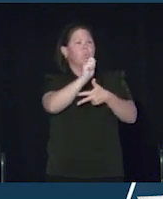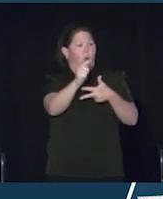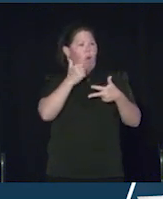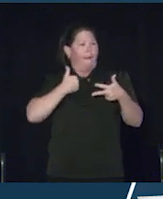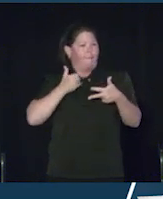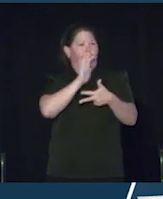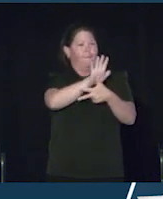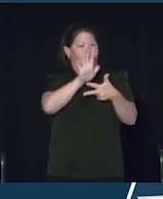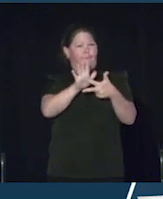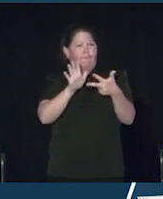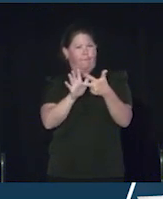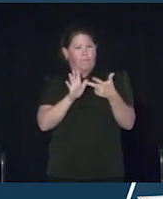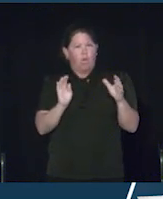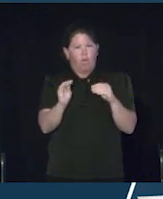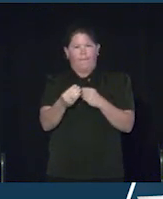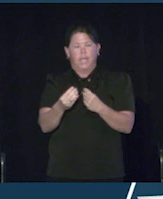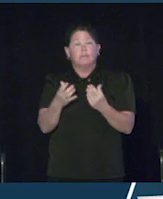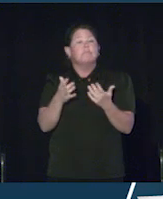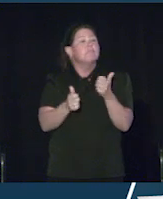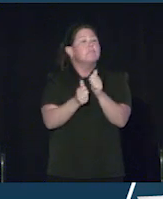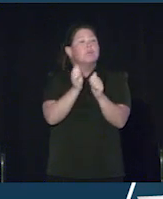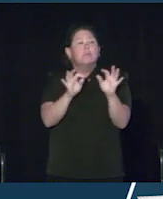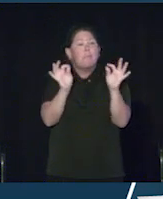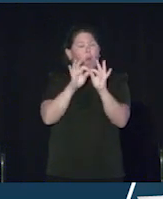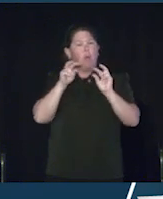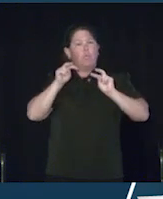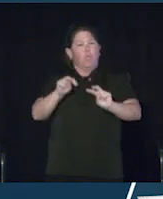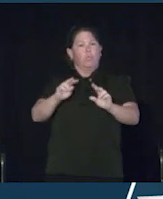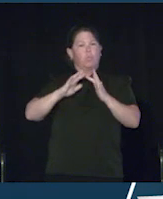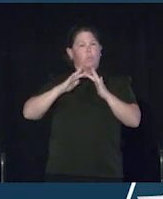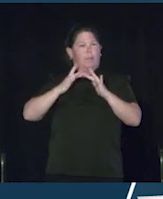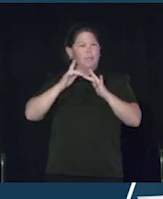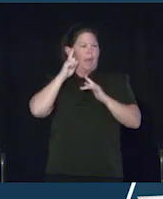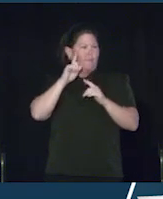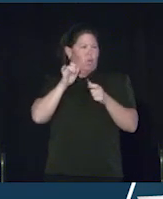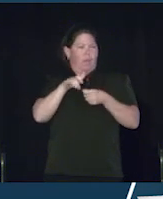the most pertinent information.